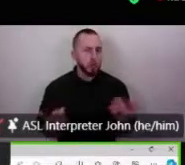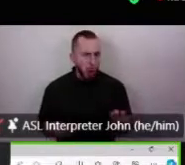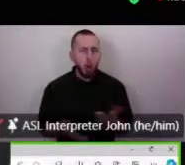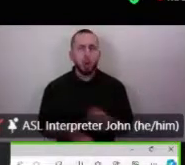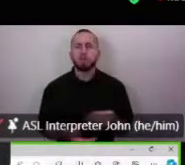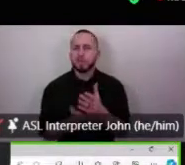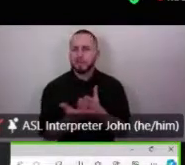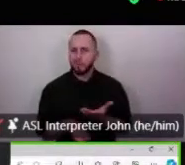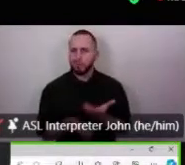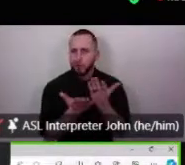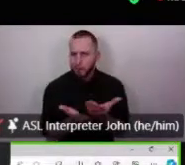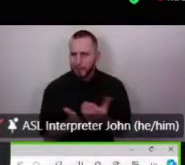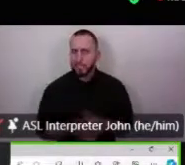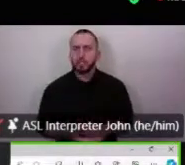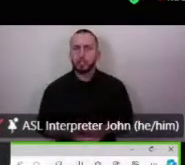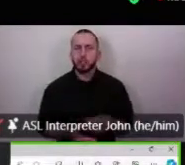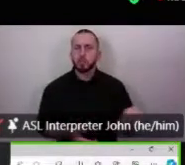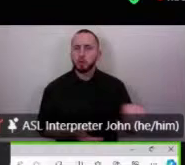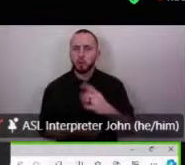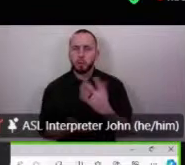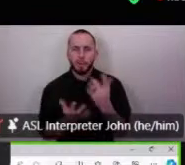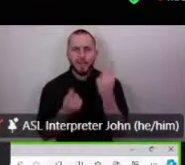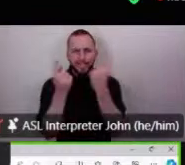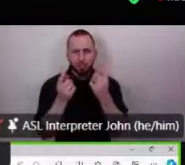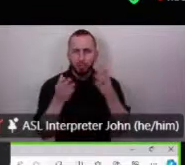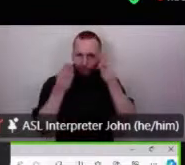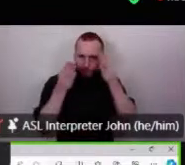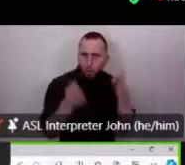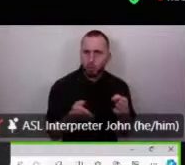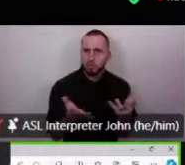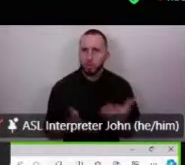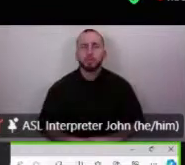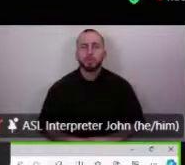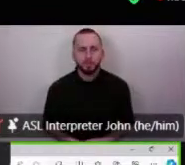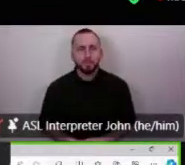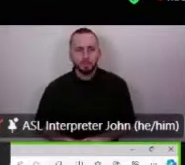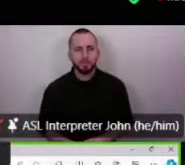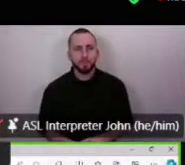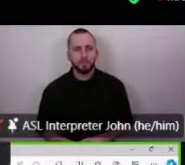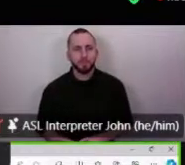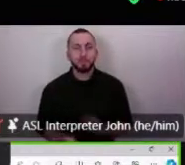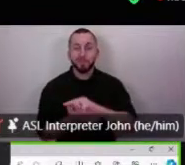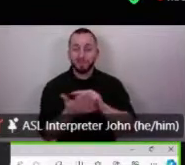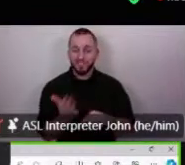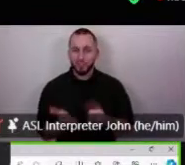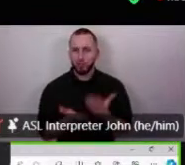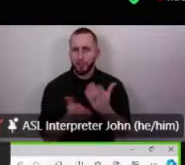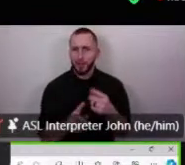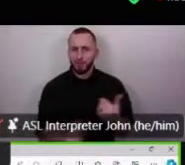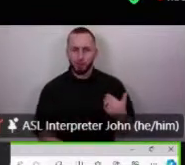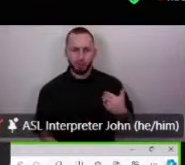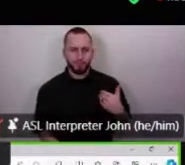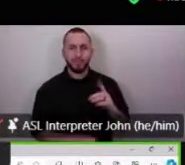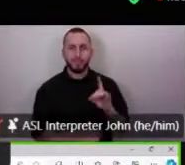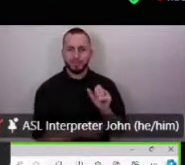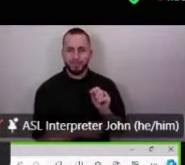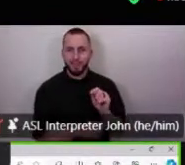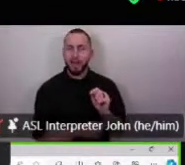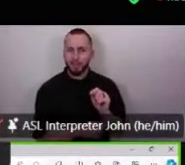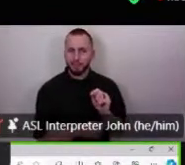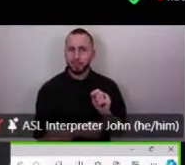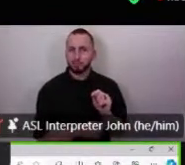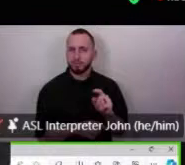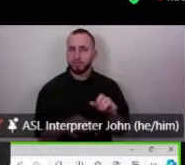I focus on? And this slide specifically follows some recommendations from that earlier dietary pattern